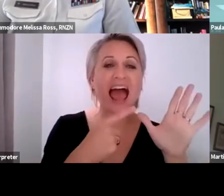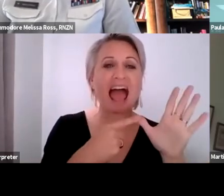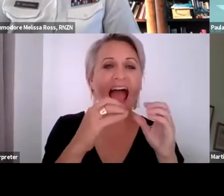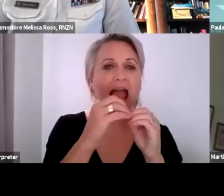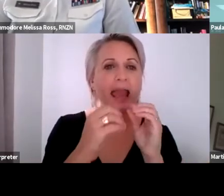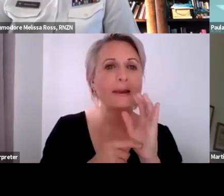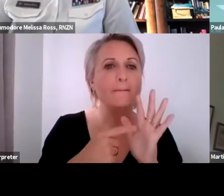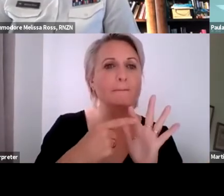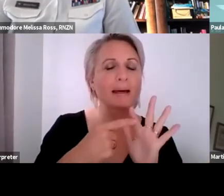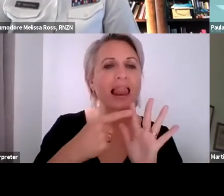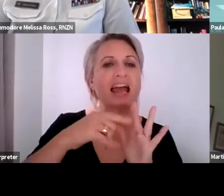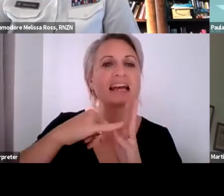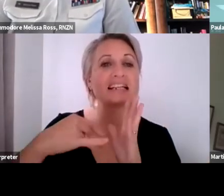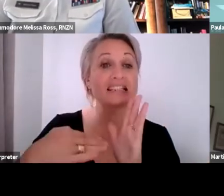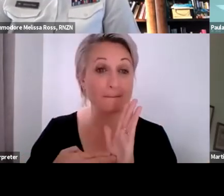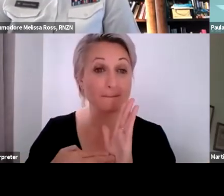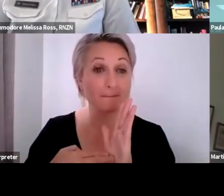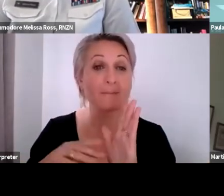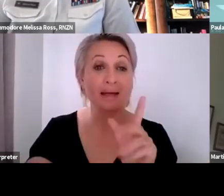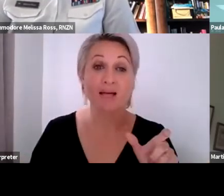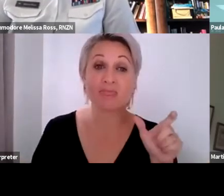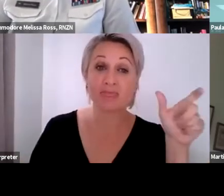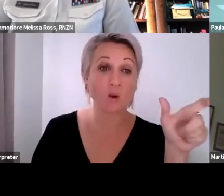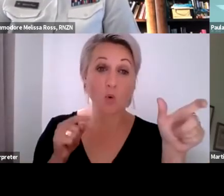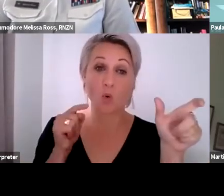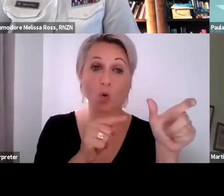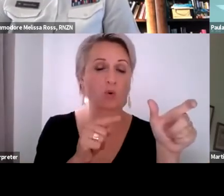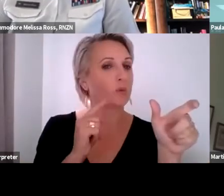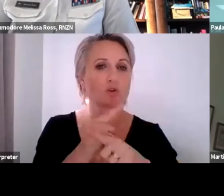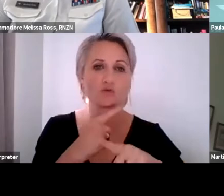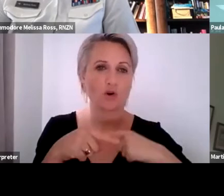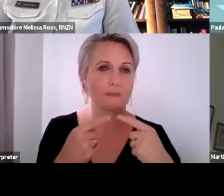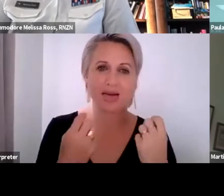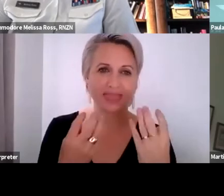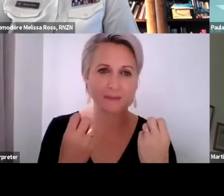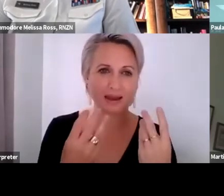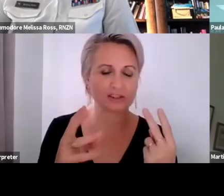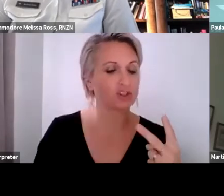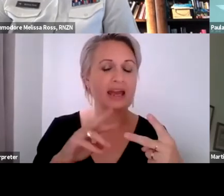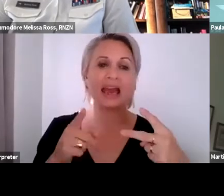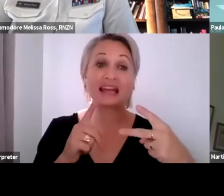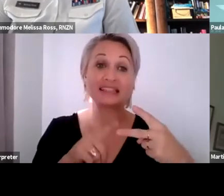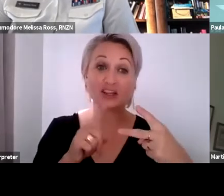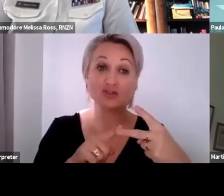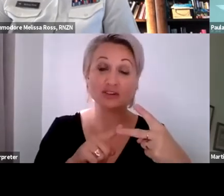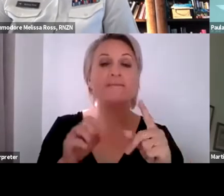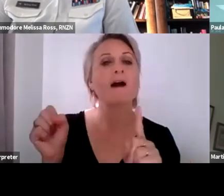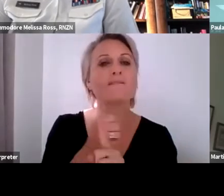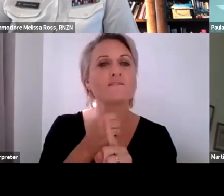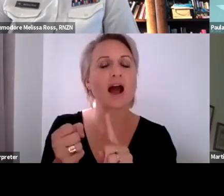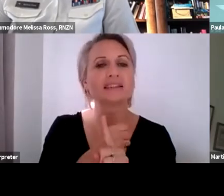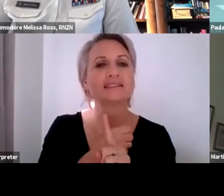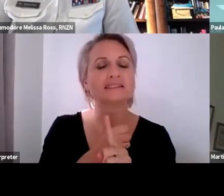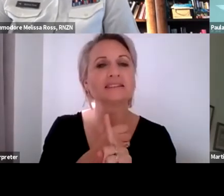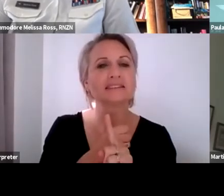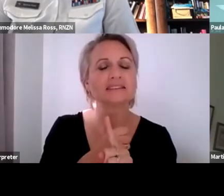very often. And secondly, choosing to challenge violence and abuse, which unfortunately is